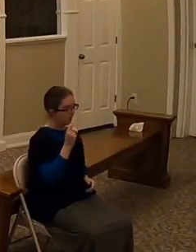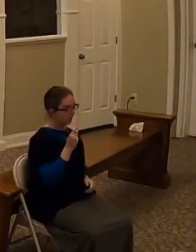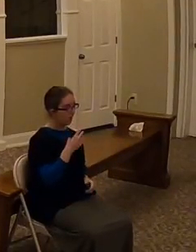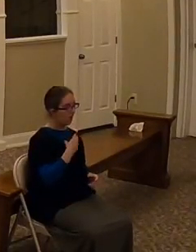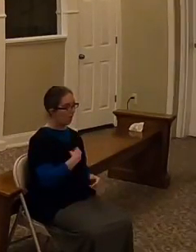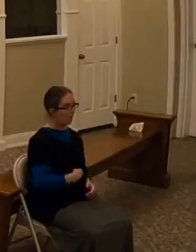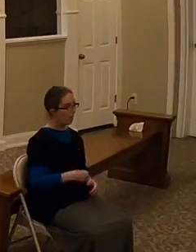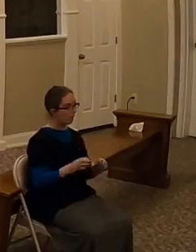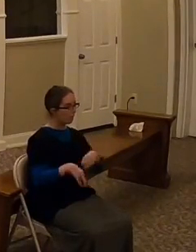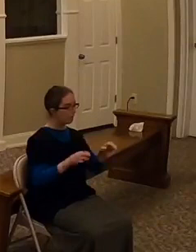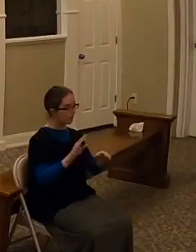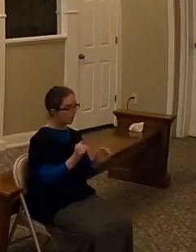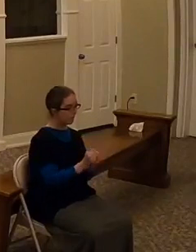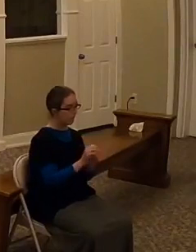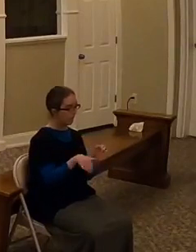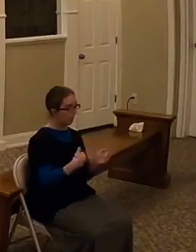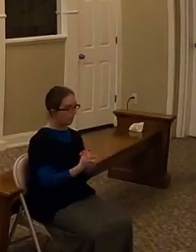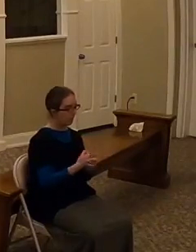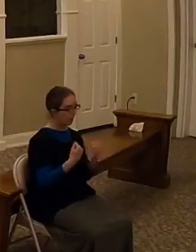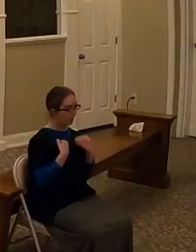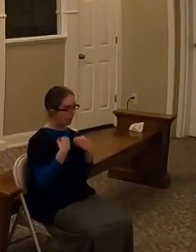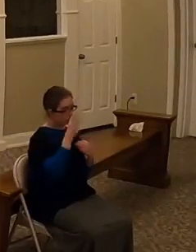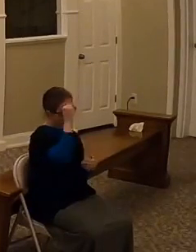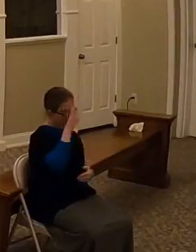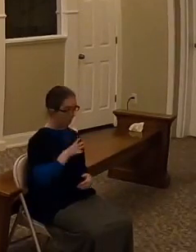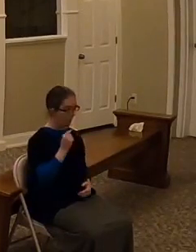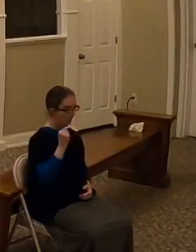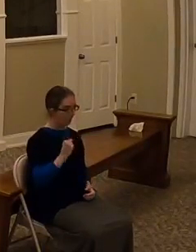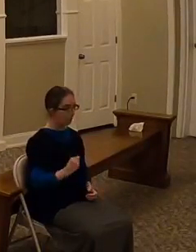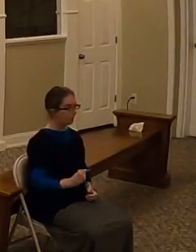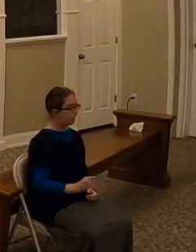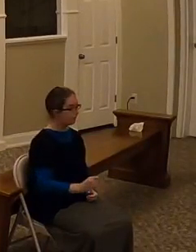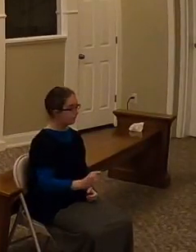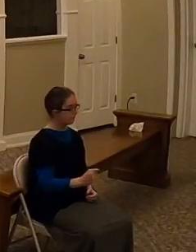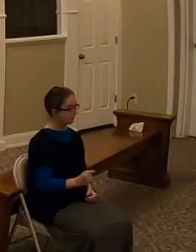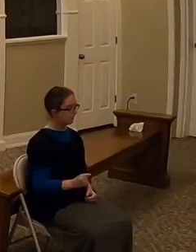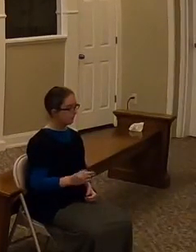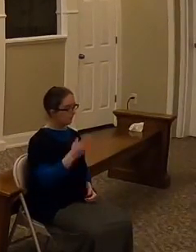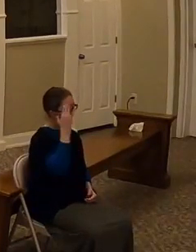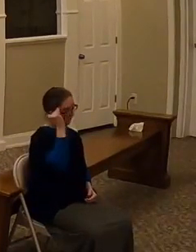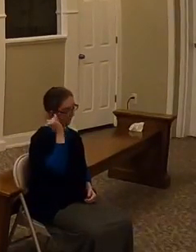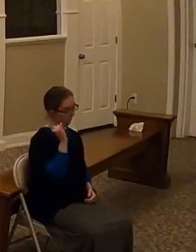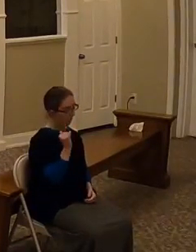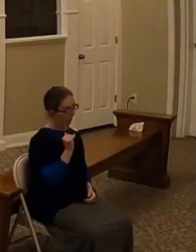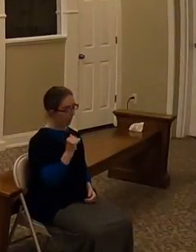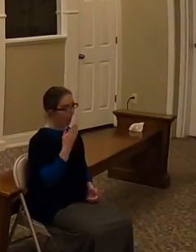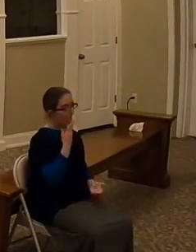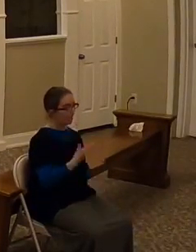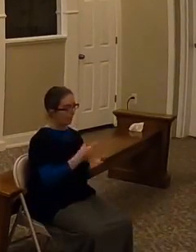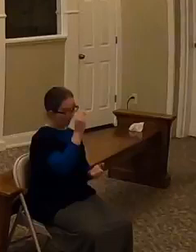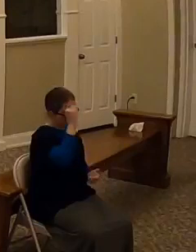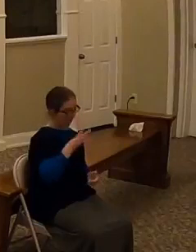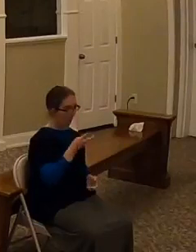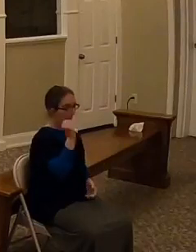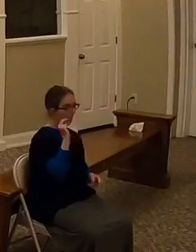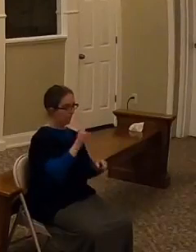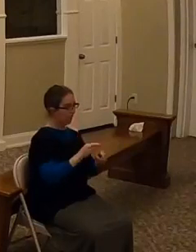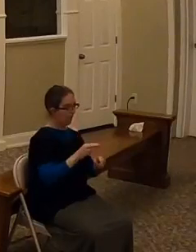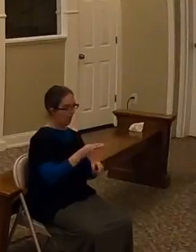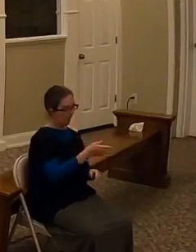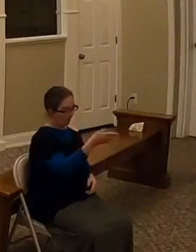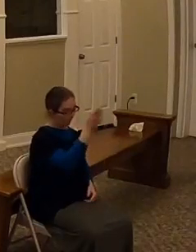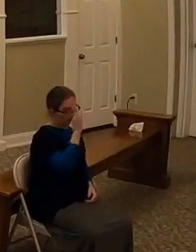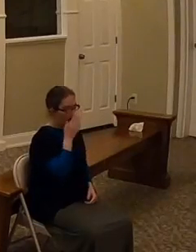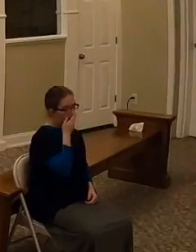I wished it would do that with all these other young men that I've seen go down in the last several years. You know why? Because there's some good men that were used of God.